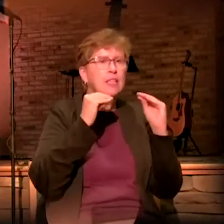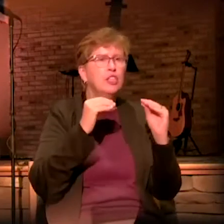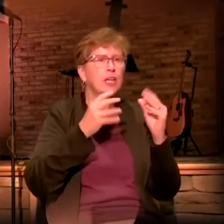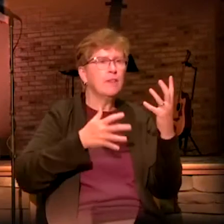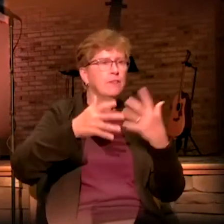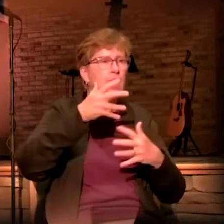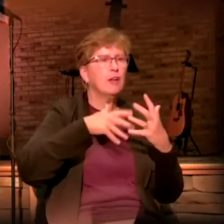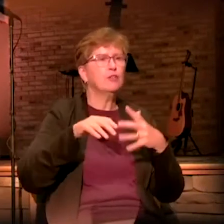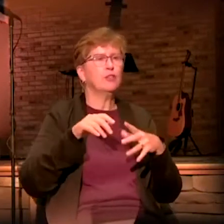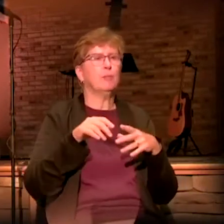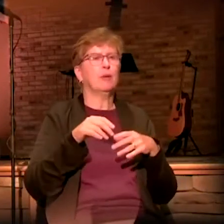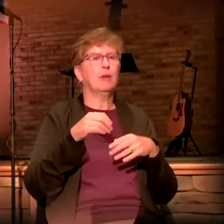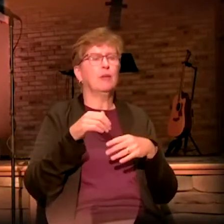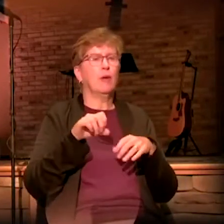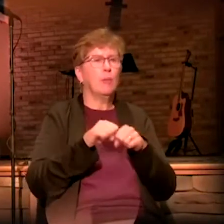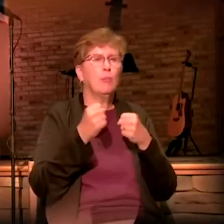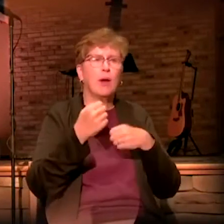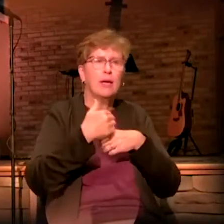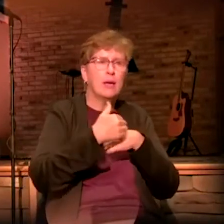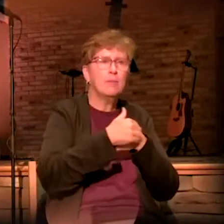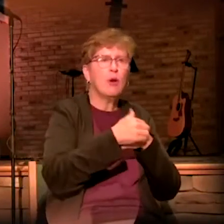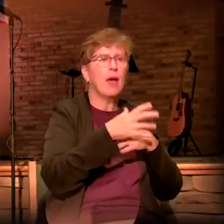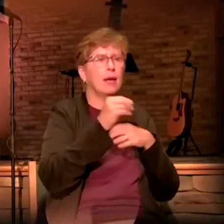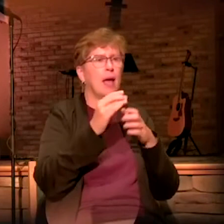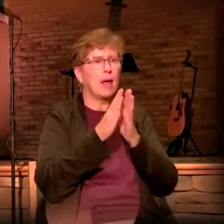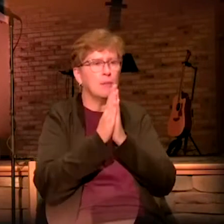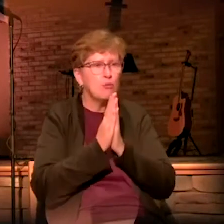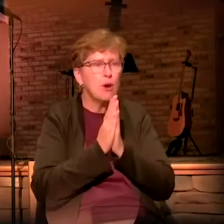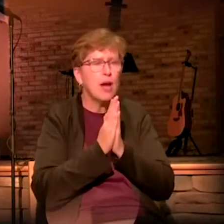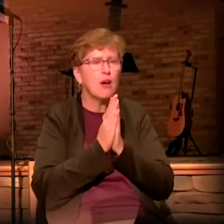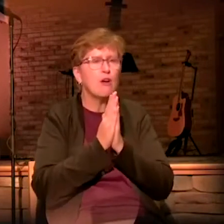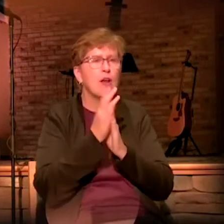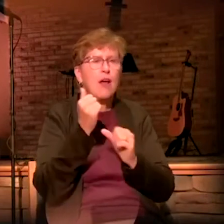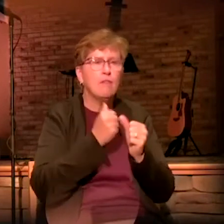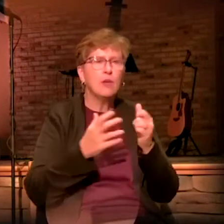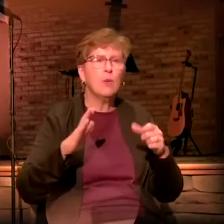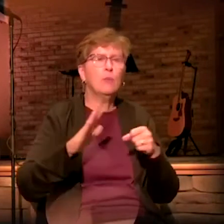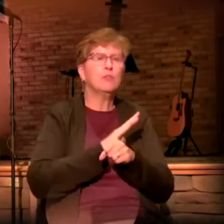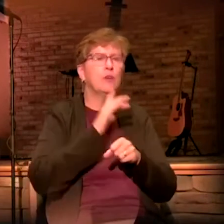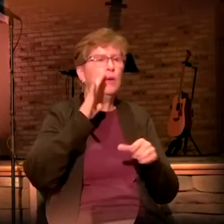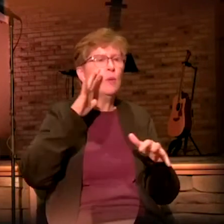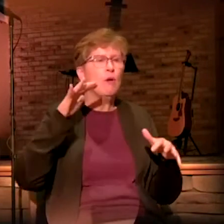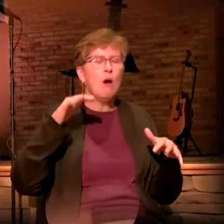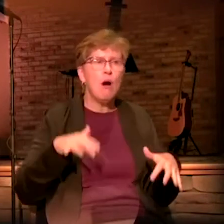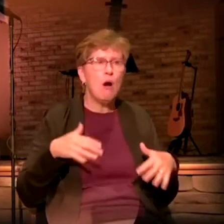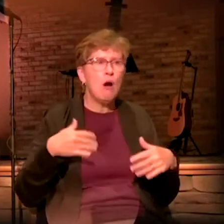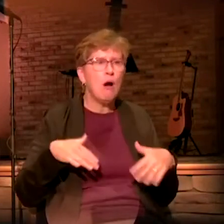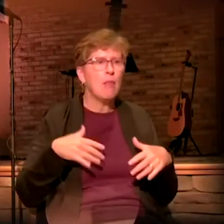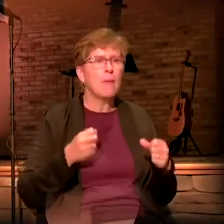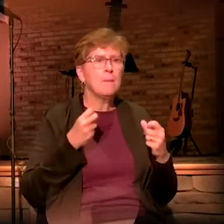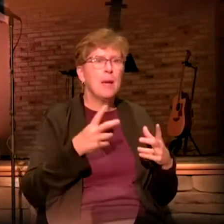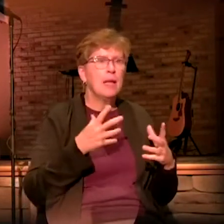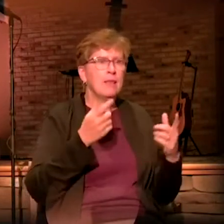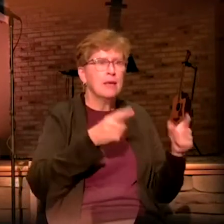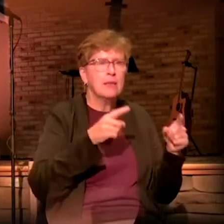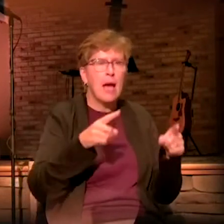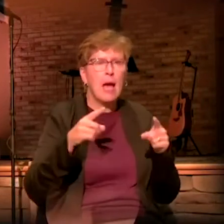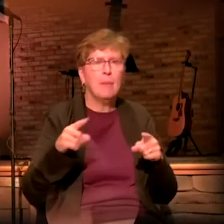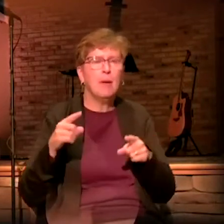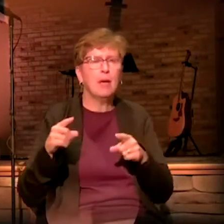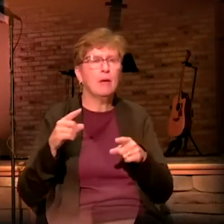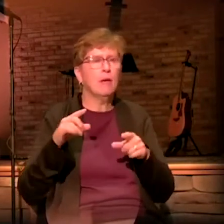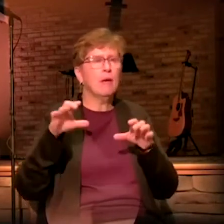the breaking of bread and to prayer. Everyone was filled with awe at the many wonders and signs performed by